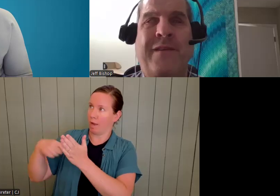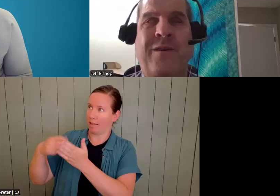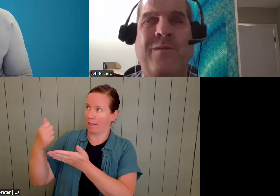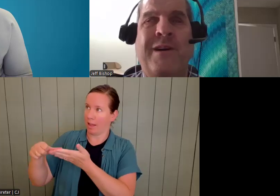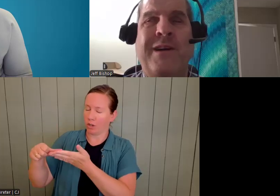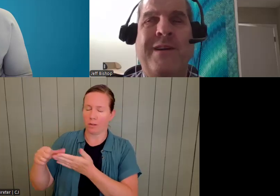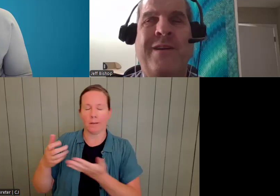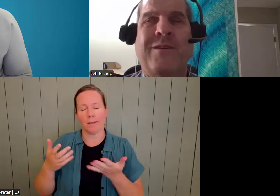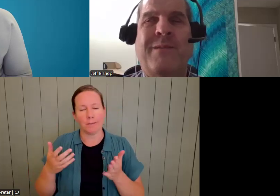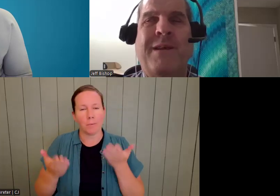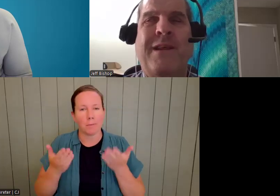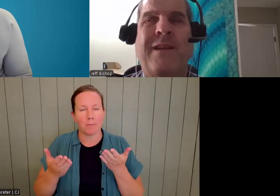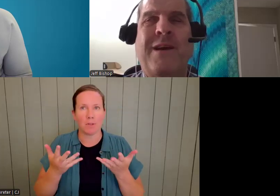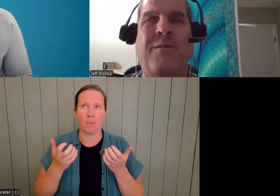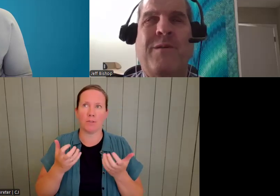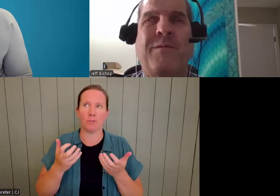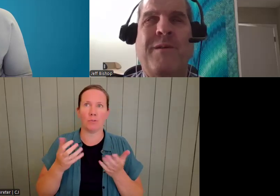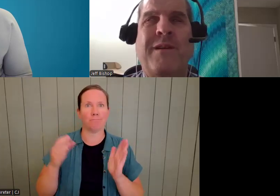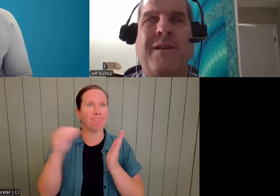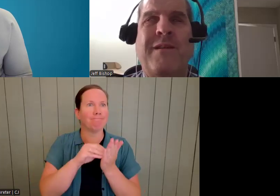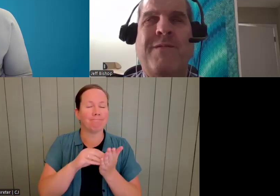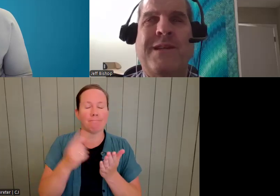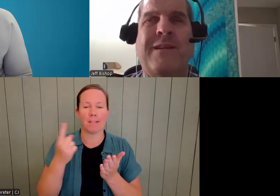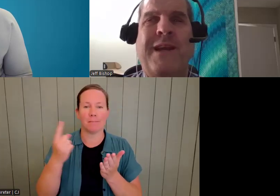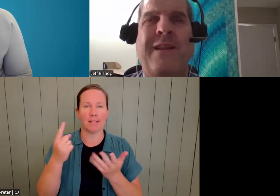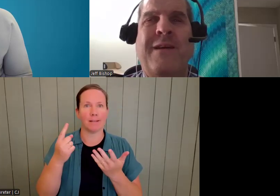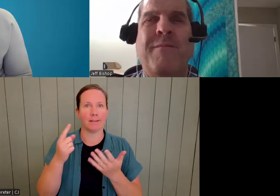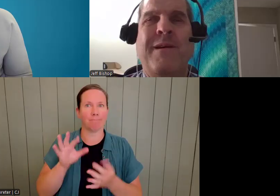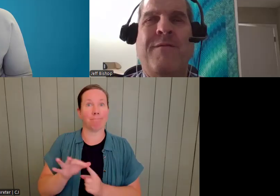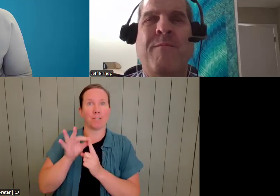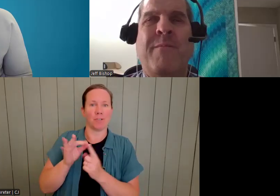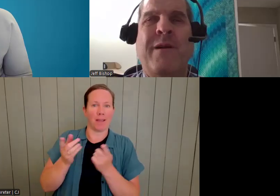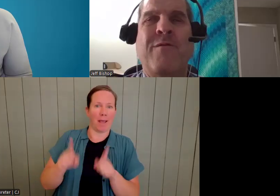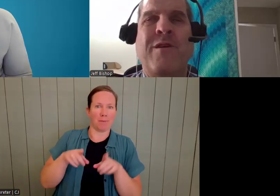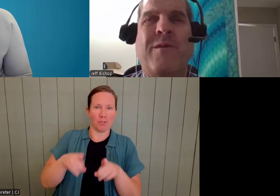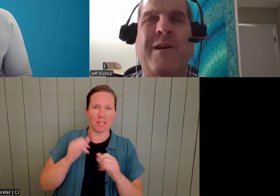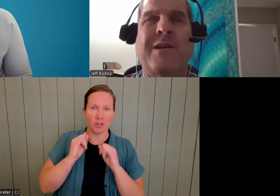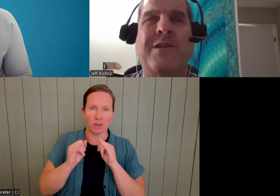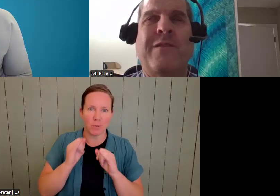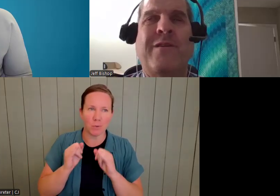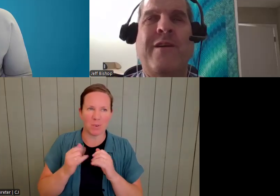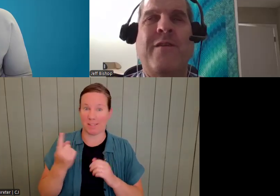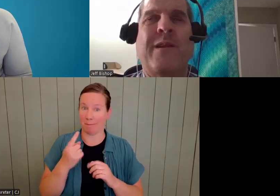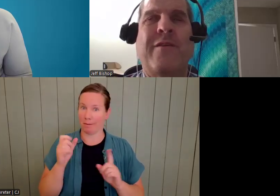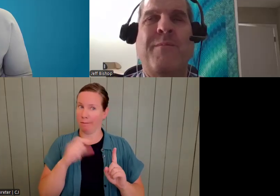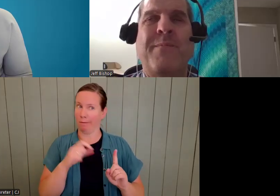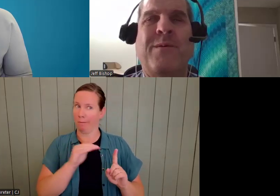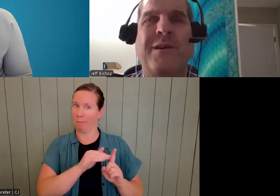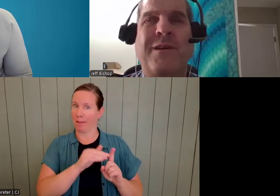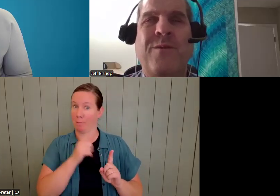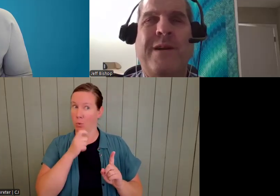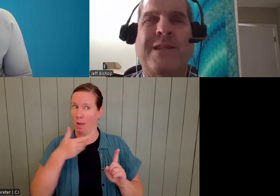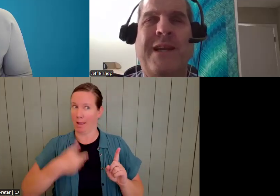the interview, or, something that will facilitate them remembering who you were. Because, if they're interviewing 30